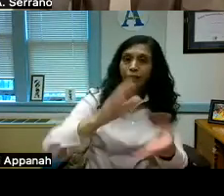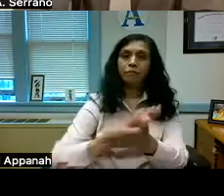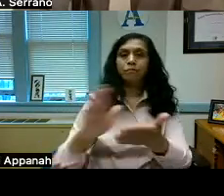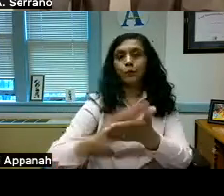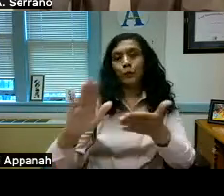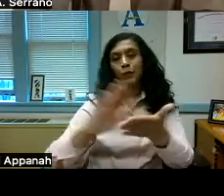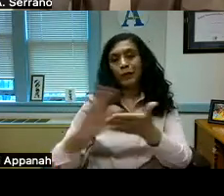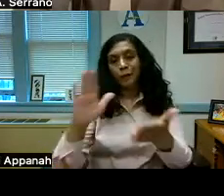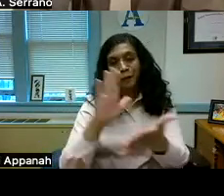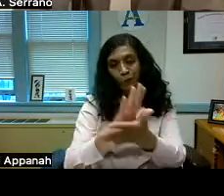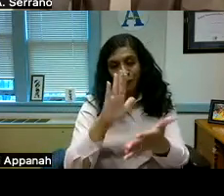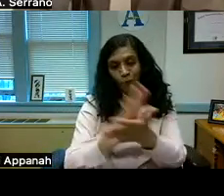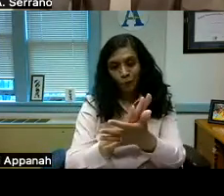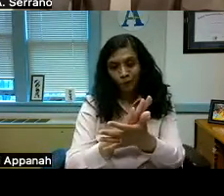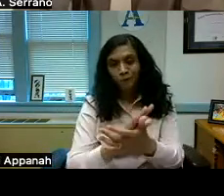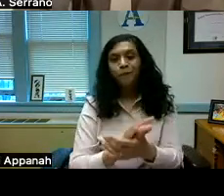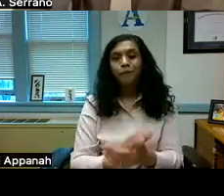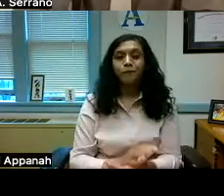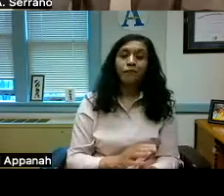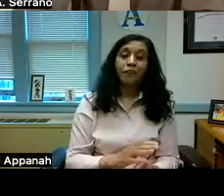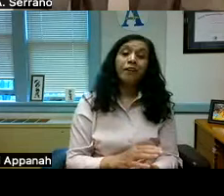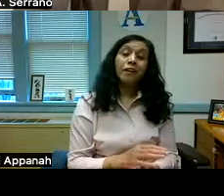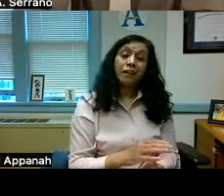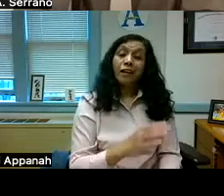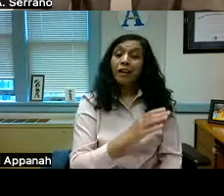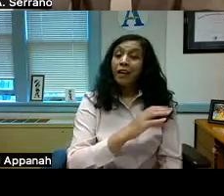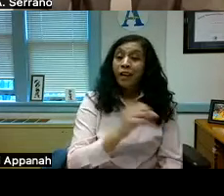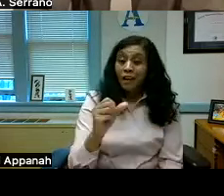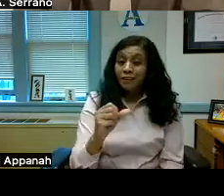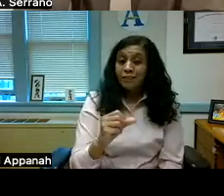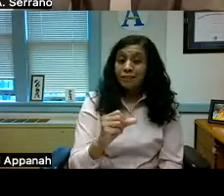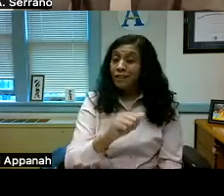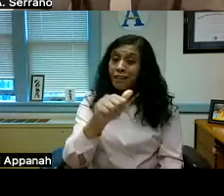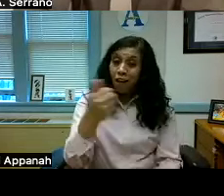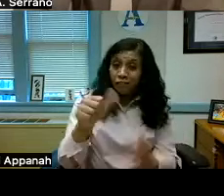they realized that there weren't enough cleaning staff to clean up the school at their school.